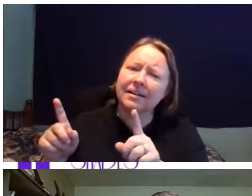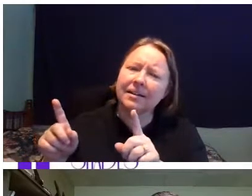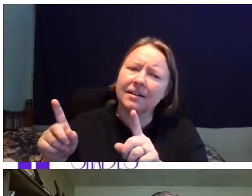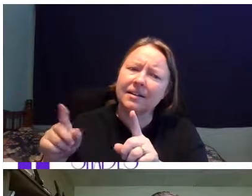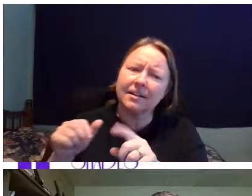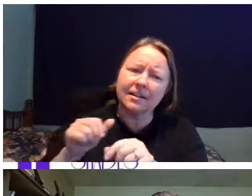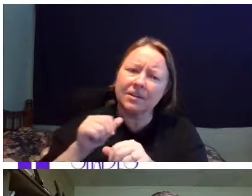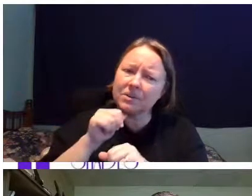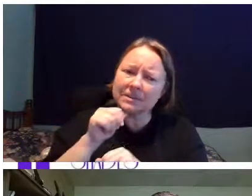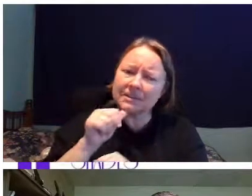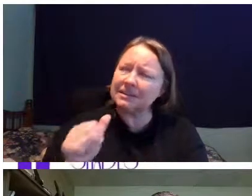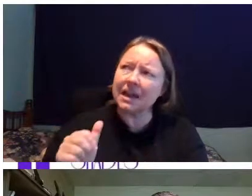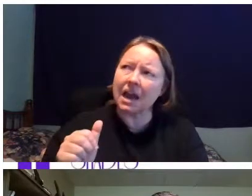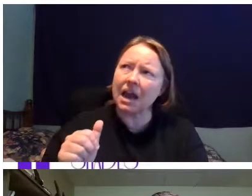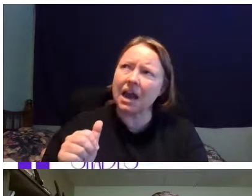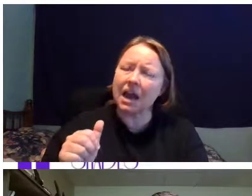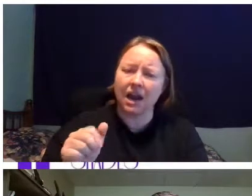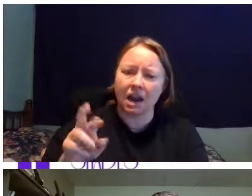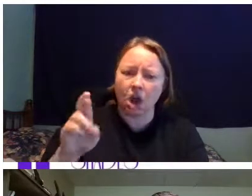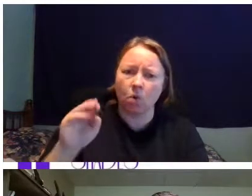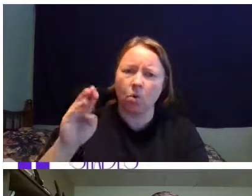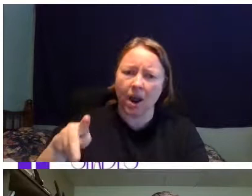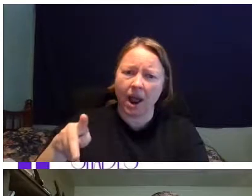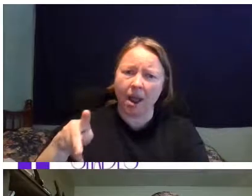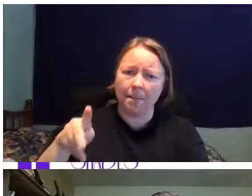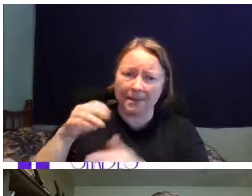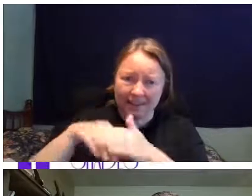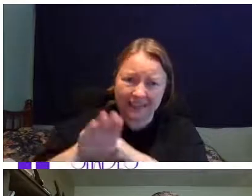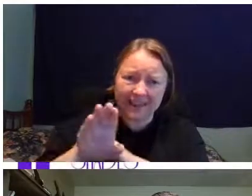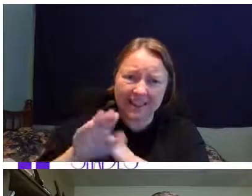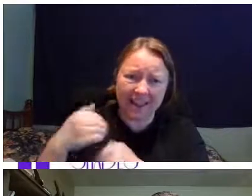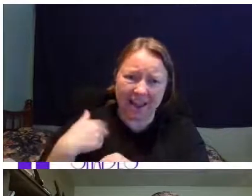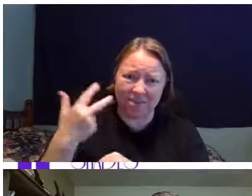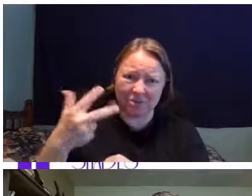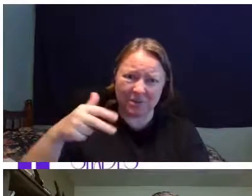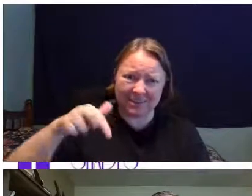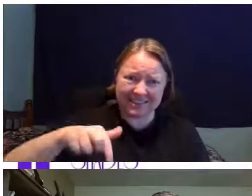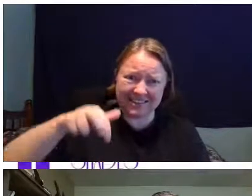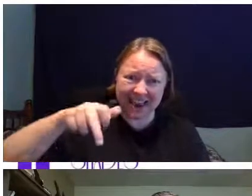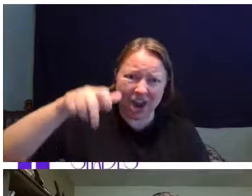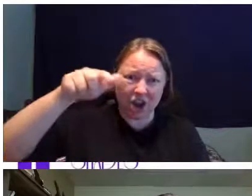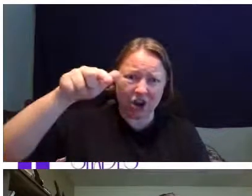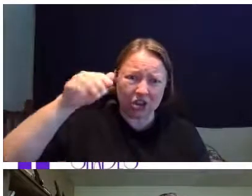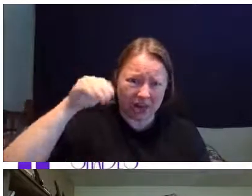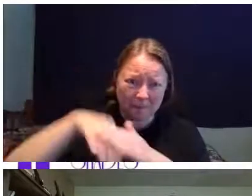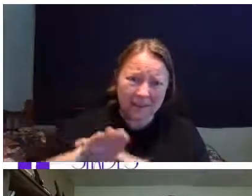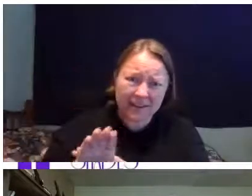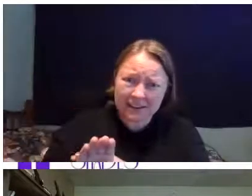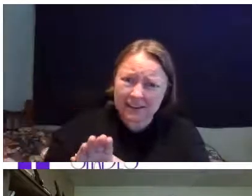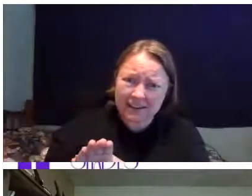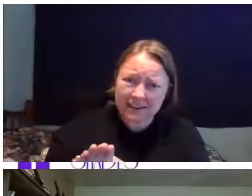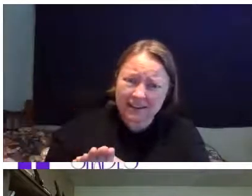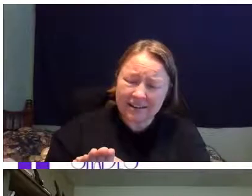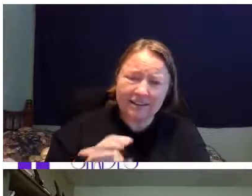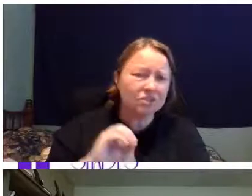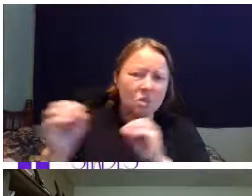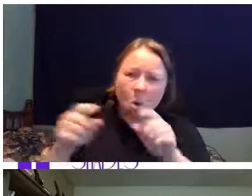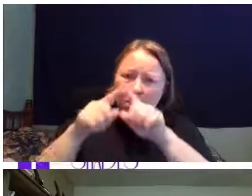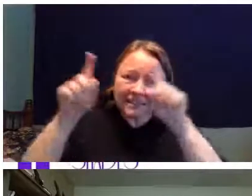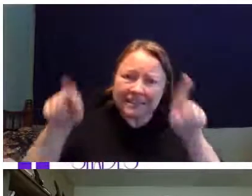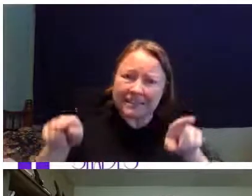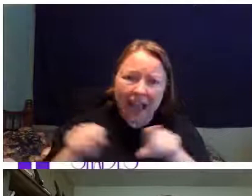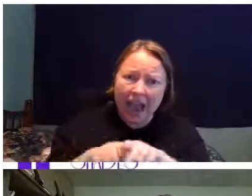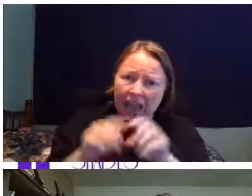not a ramp to be able to get in. They had 3 stairs to come in, and there was no signage. And